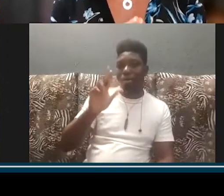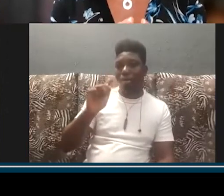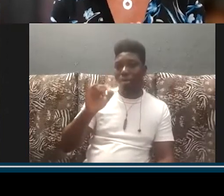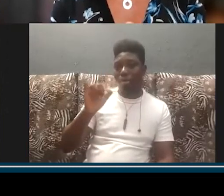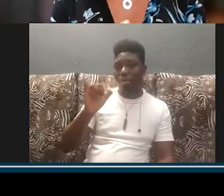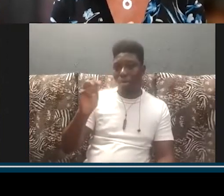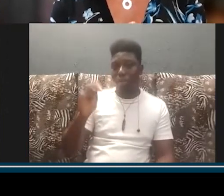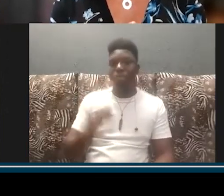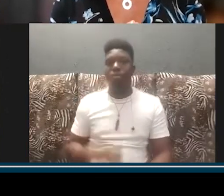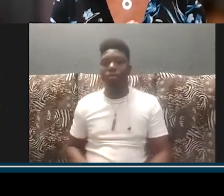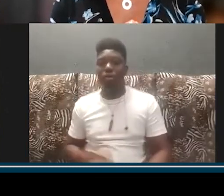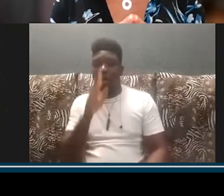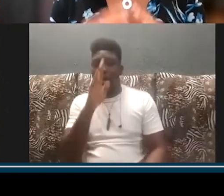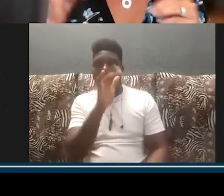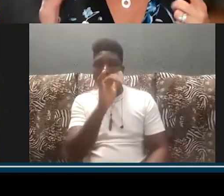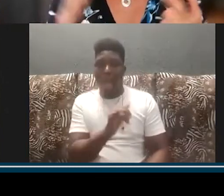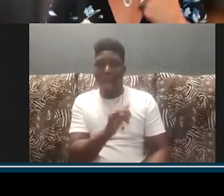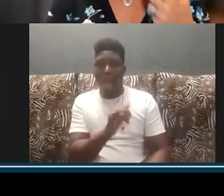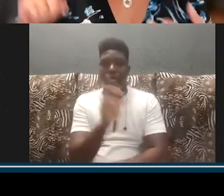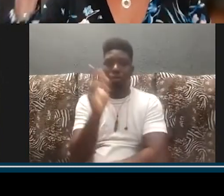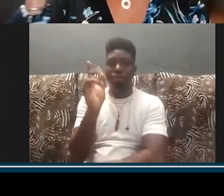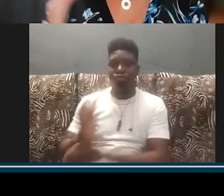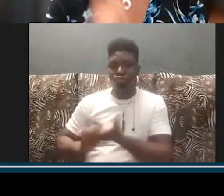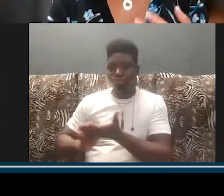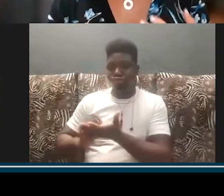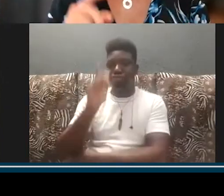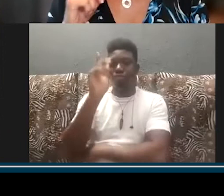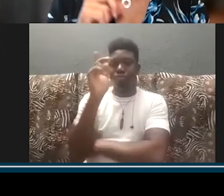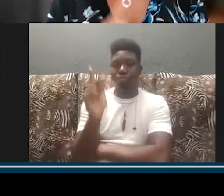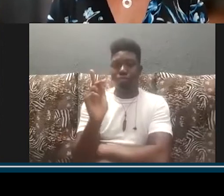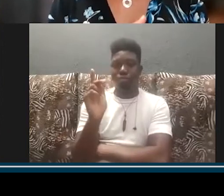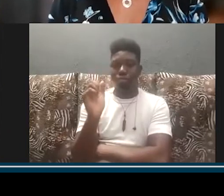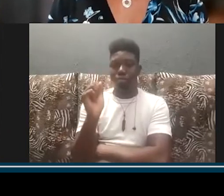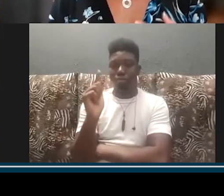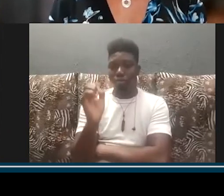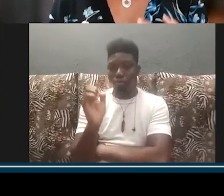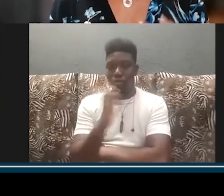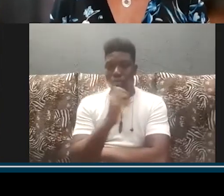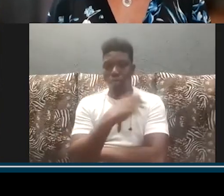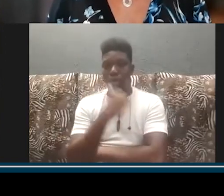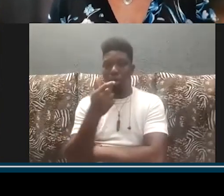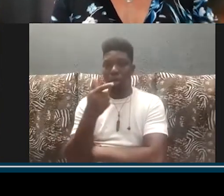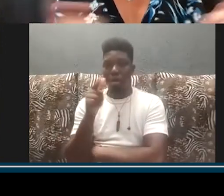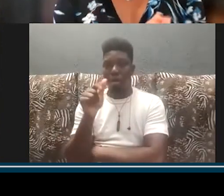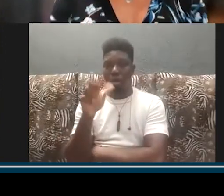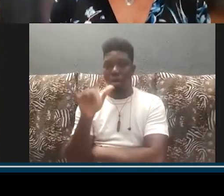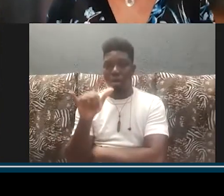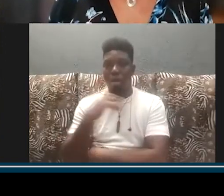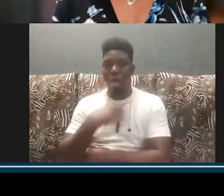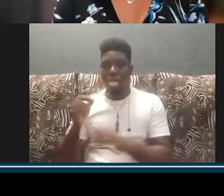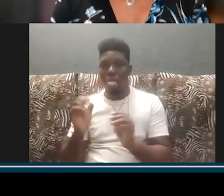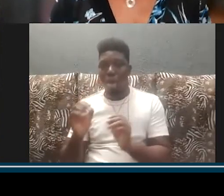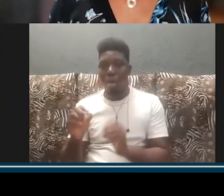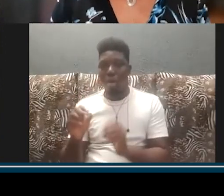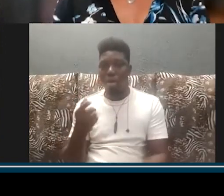Nan Nagiri and Kate McIntosh or something. I don't know, Janet,